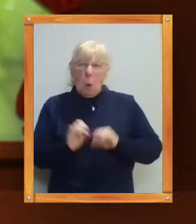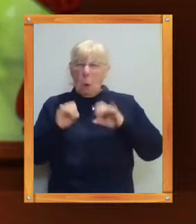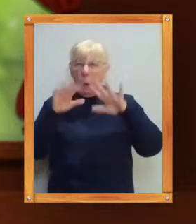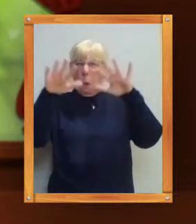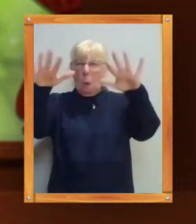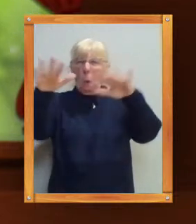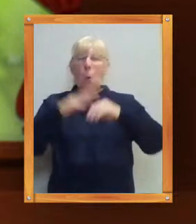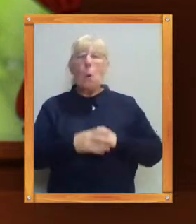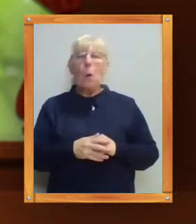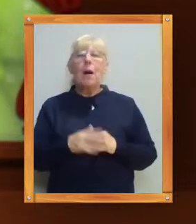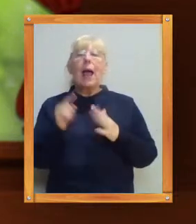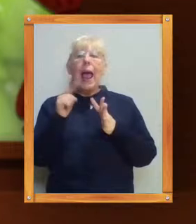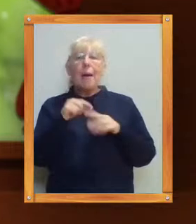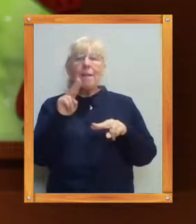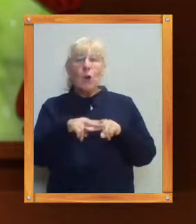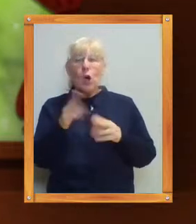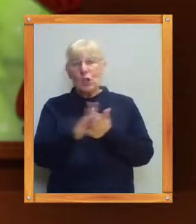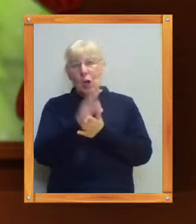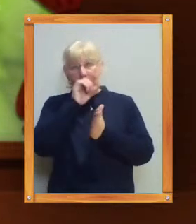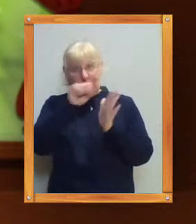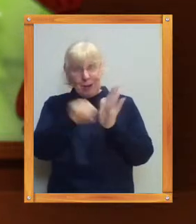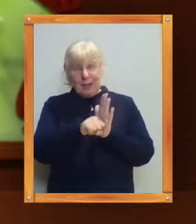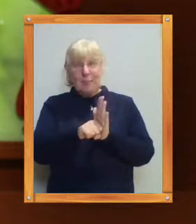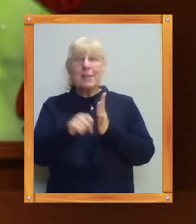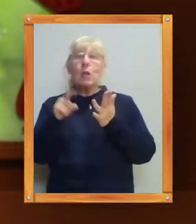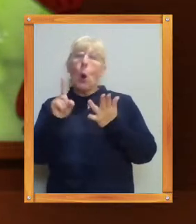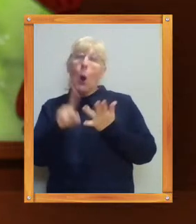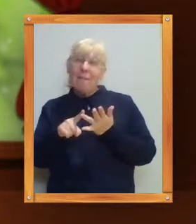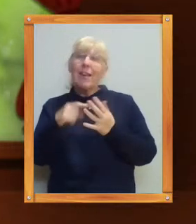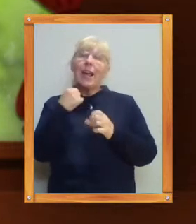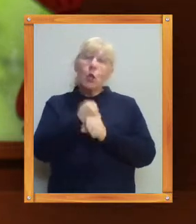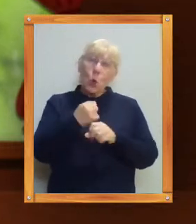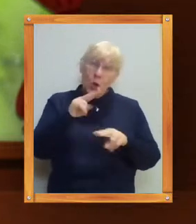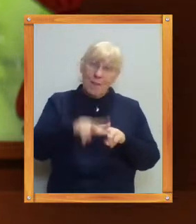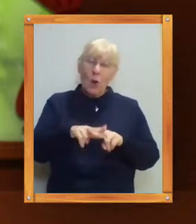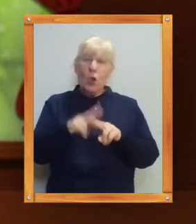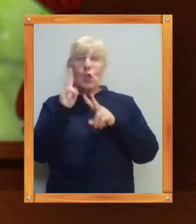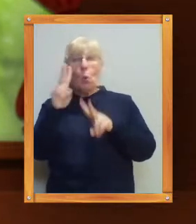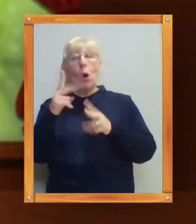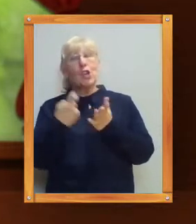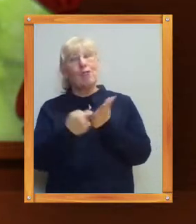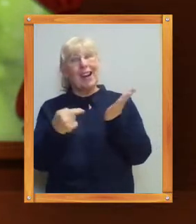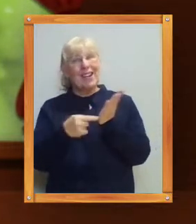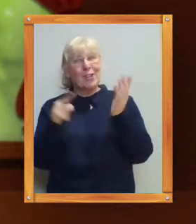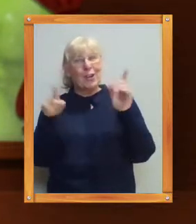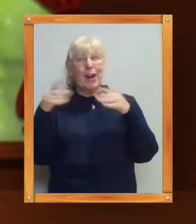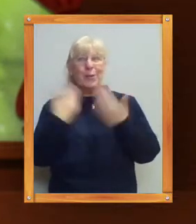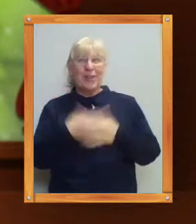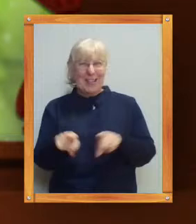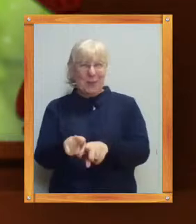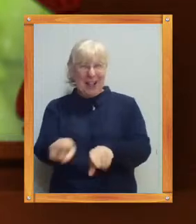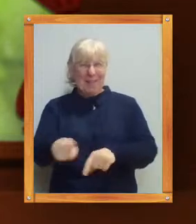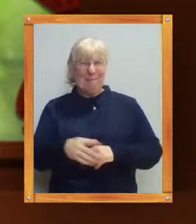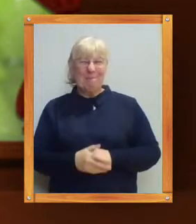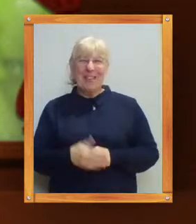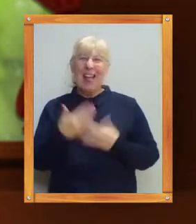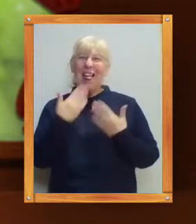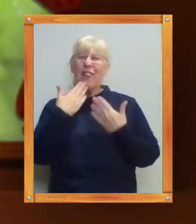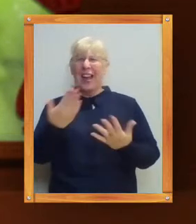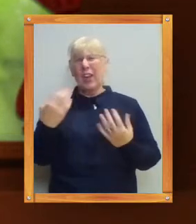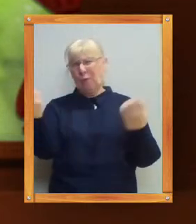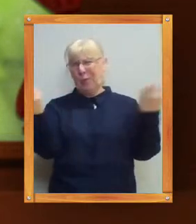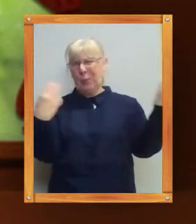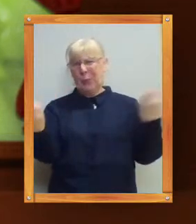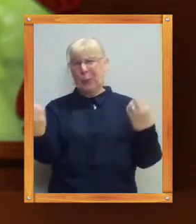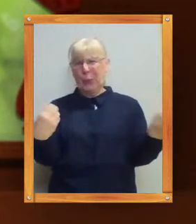Merry Christmas. Olivia, Georgia and Georgia Foster watching in Randalstown tonight as well. Thank you for this big response, by the way, from